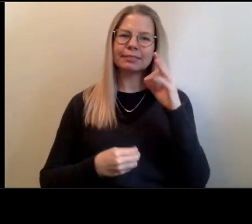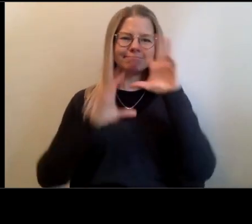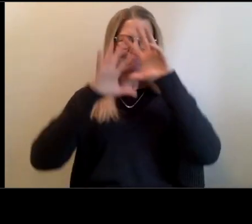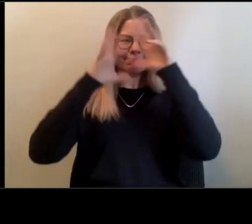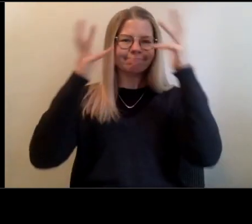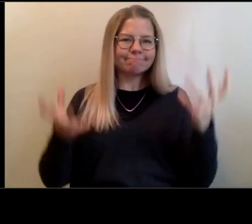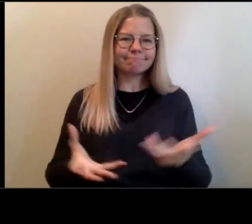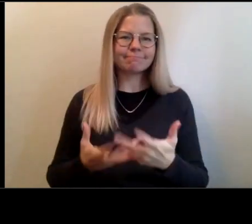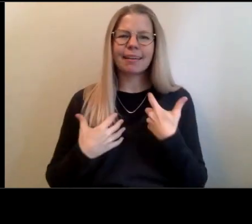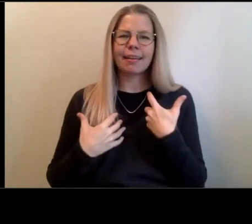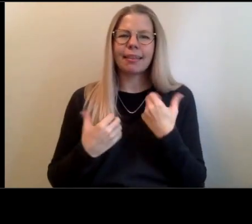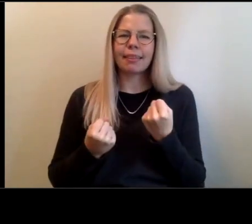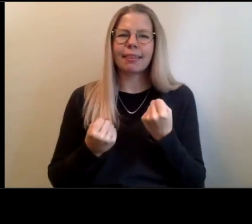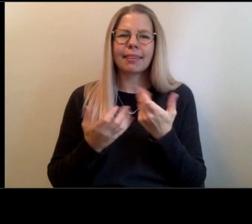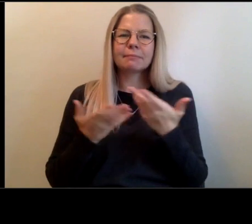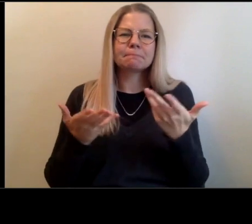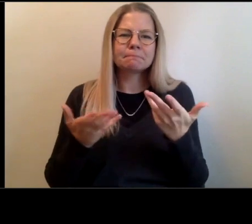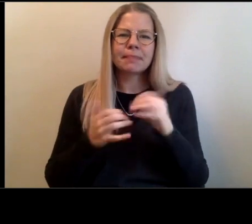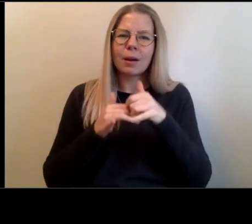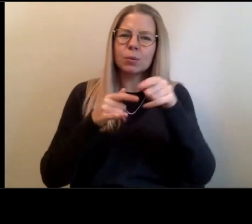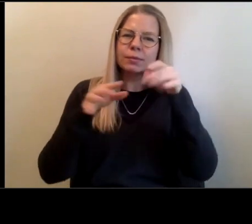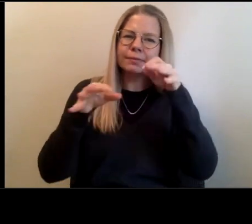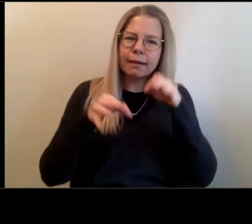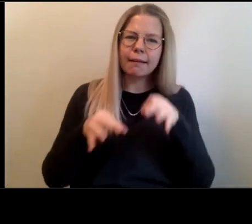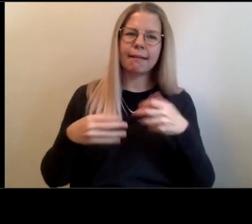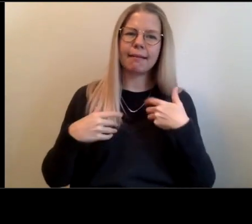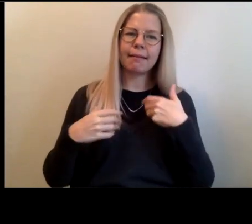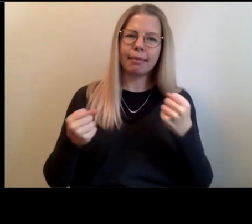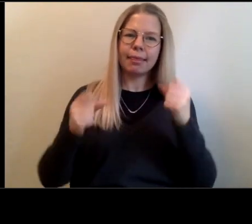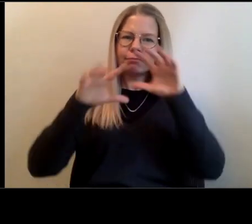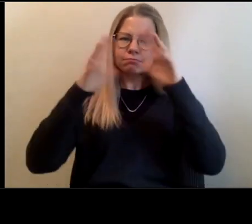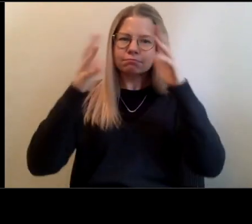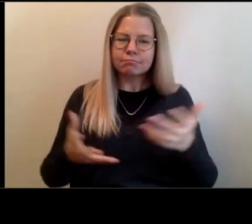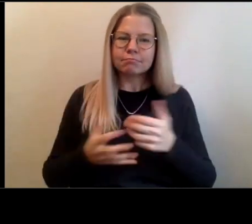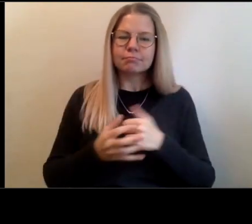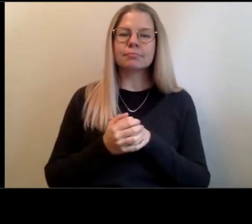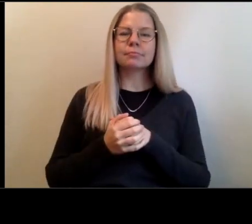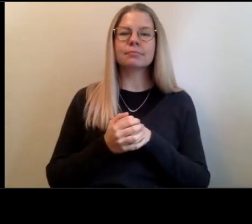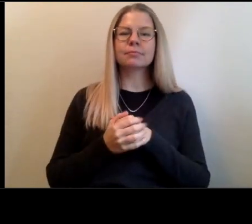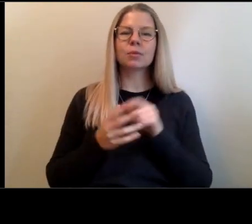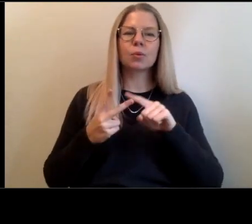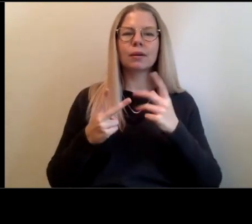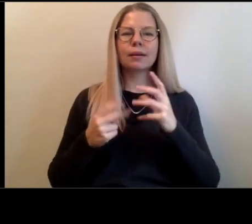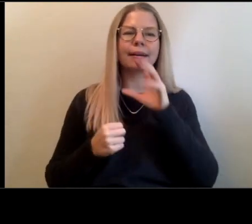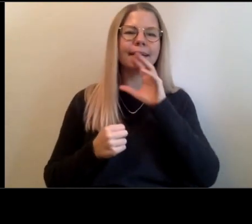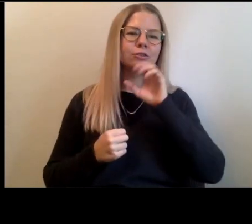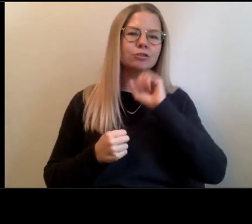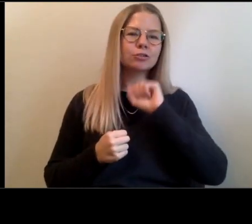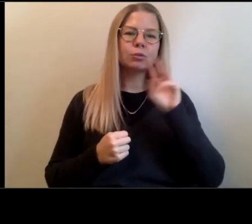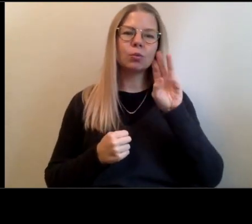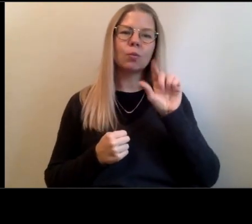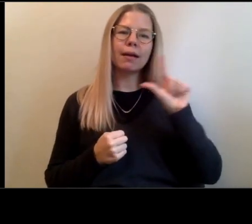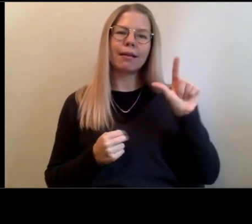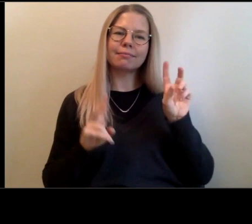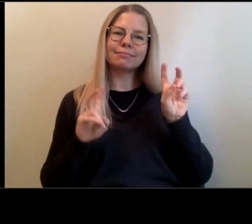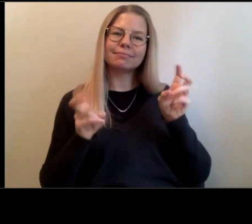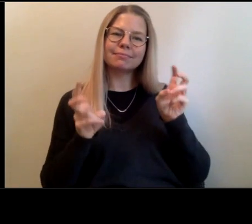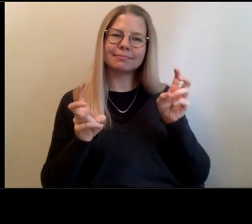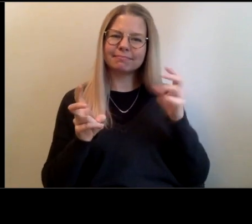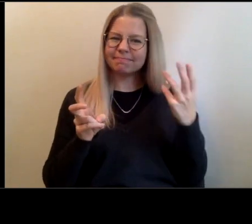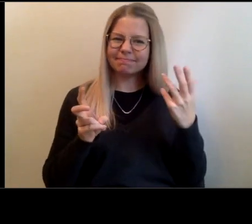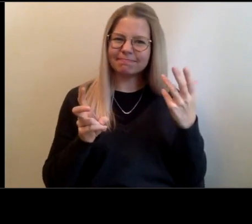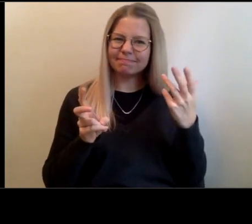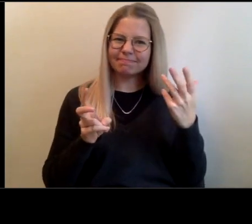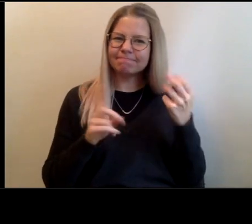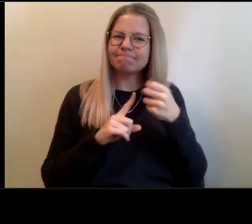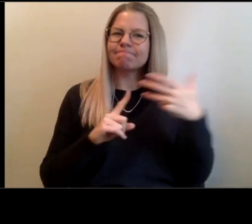definition be with that, or just being able to age well? because I know you kind of allude to it with,